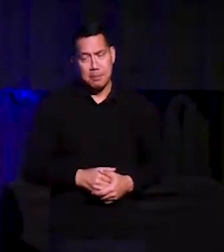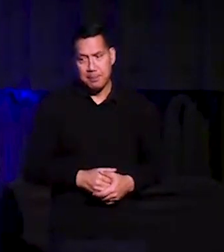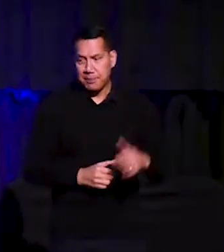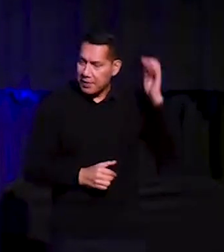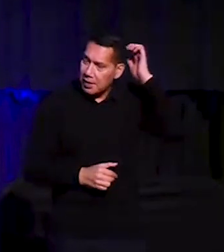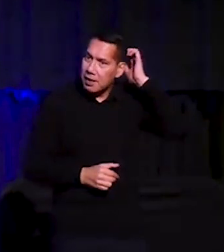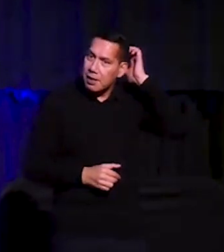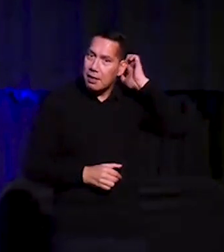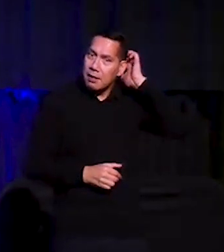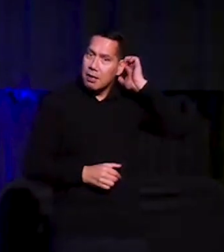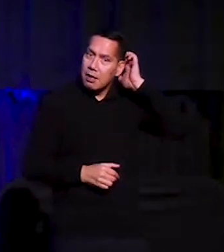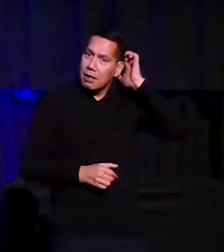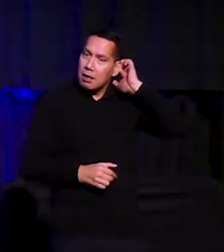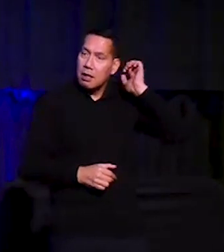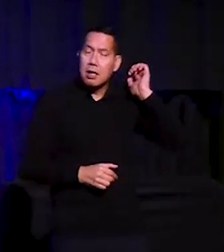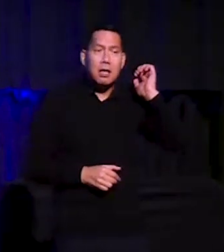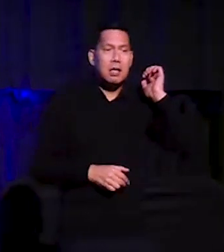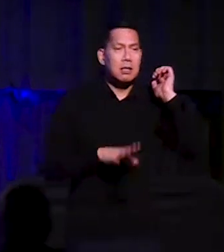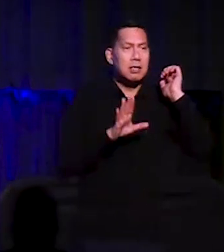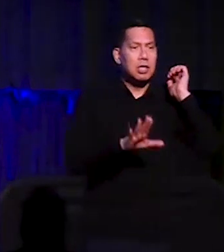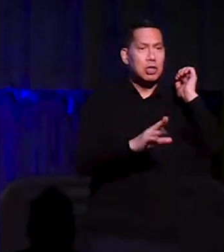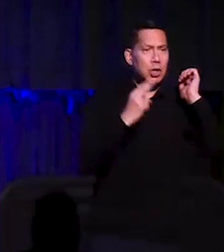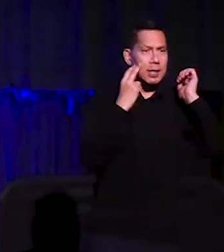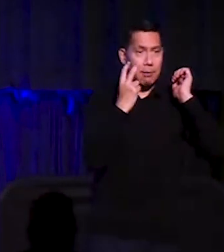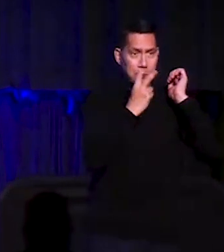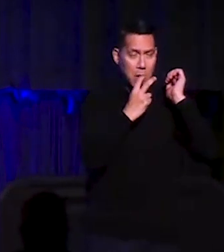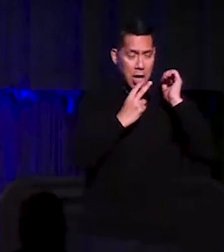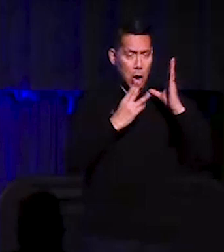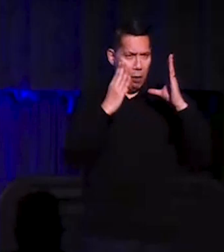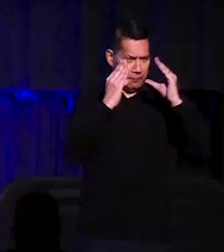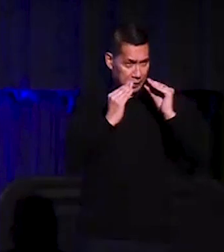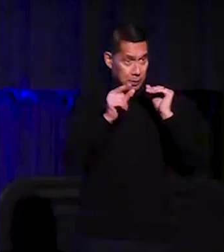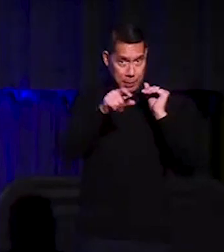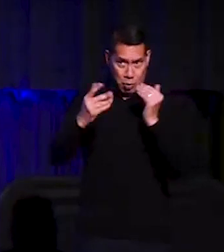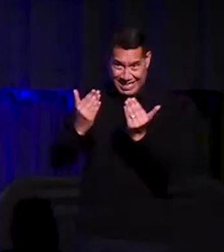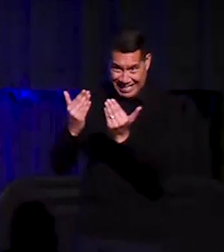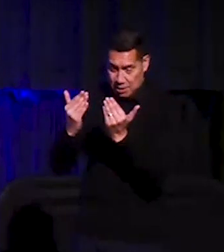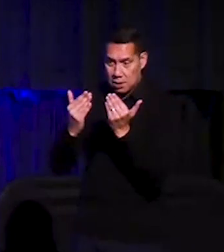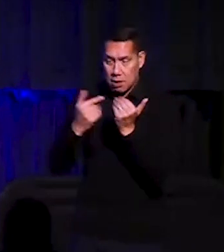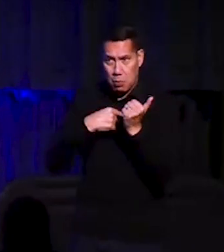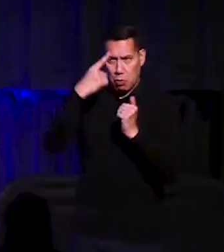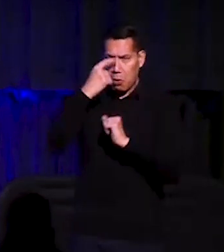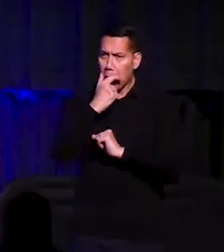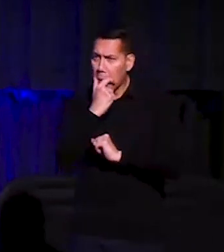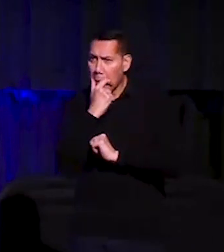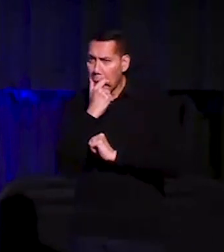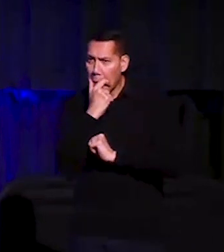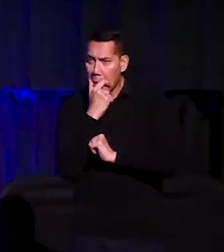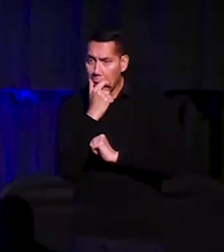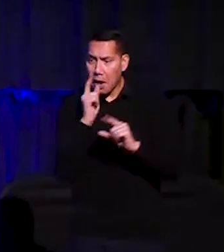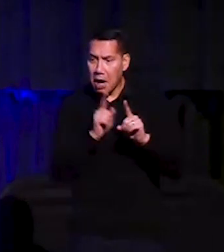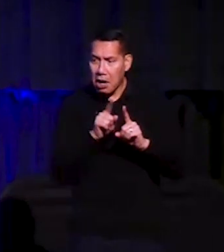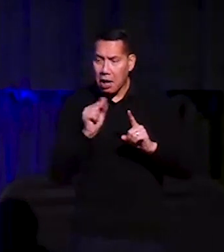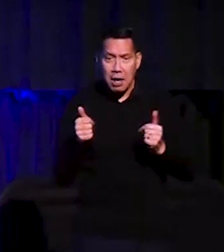So we spoke to 7 participants with their blind low visions, and we were expecting the journey to be, pretty seamless. How hard can